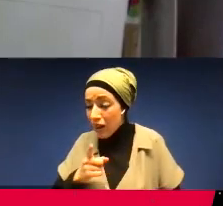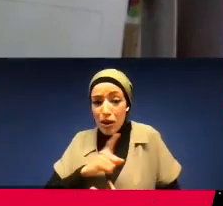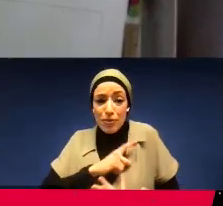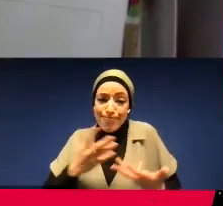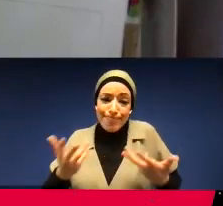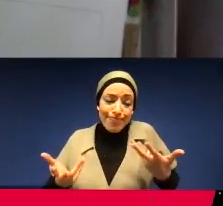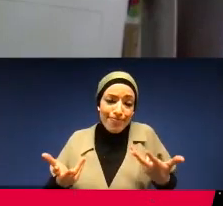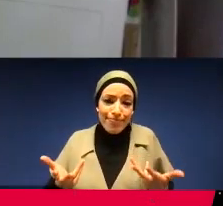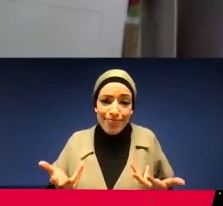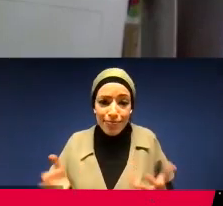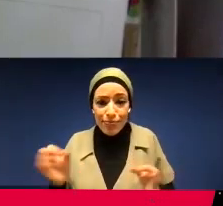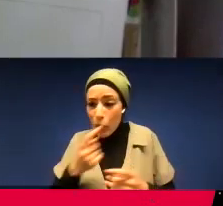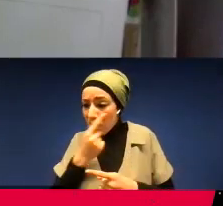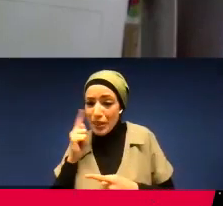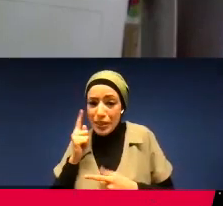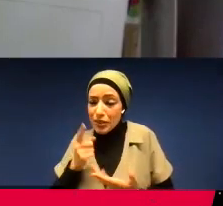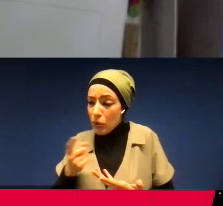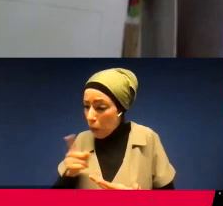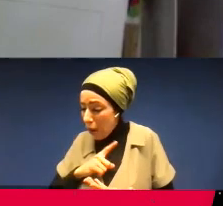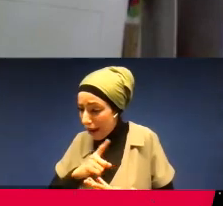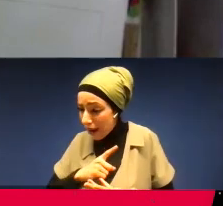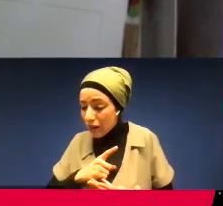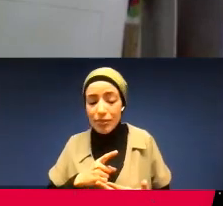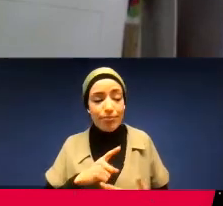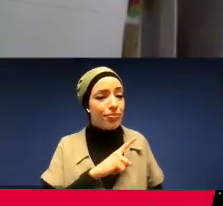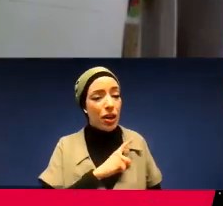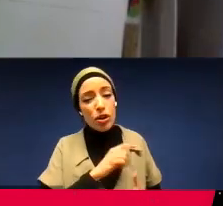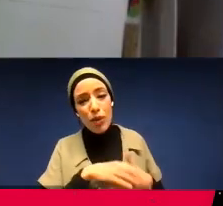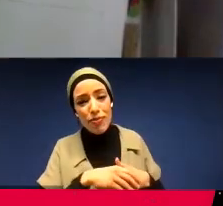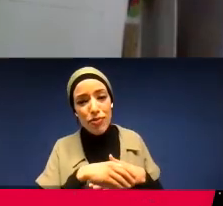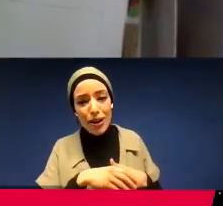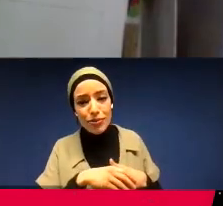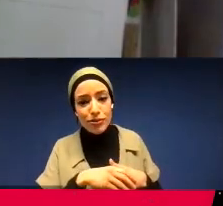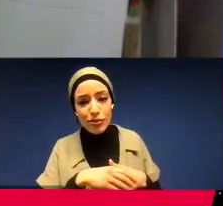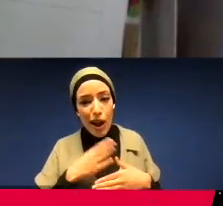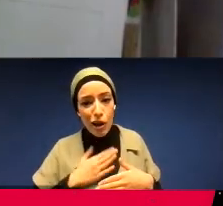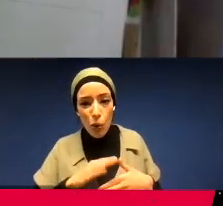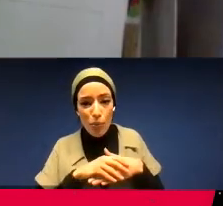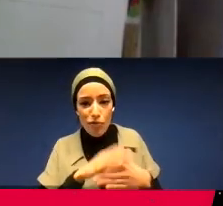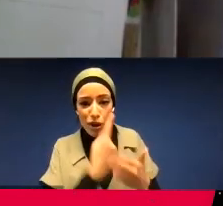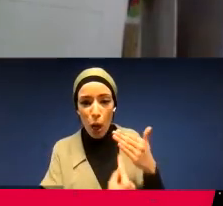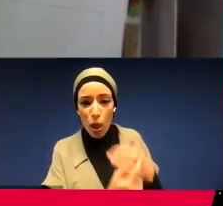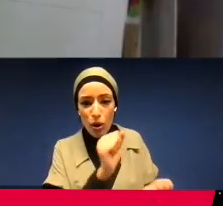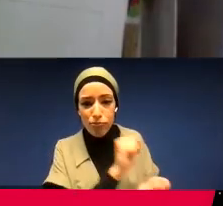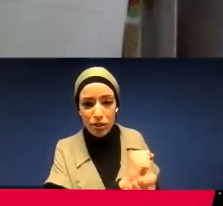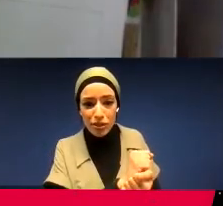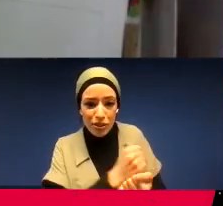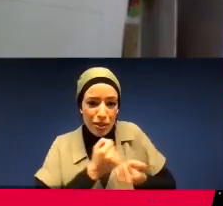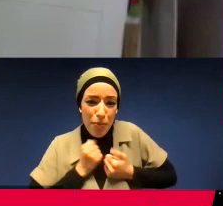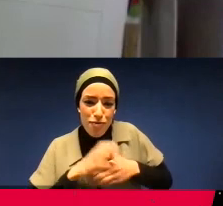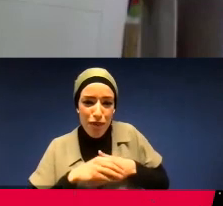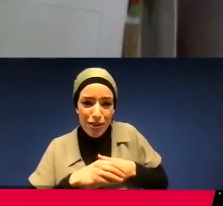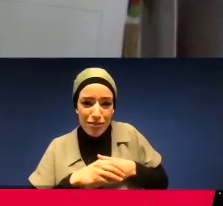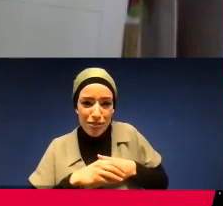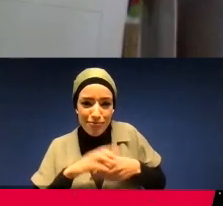said, it's because of my friend. I don't want him to go to the cell alone, so I want to support him. He's my friend. I don't want to leave him. I don't want